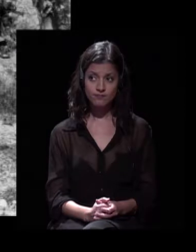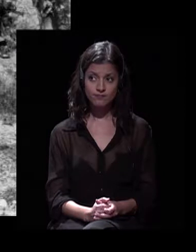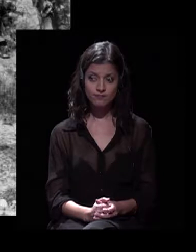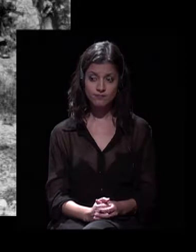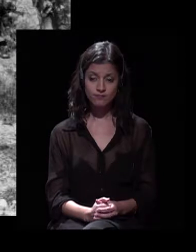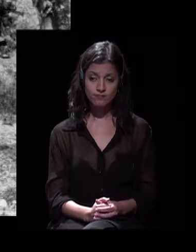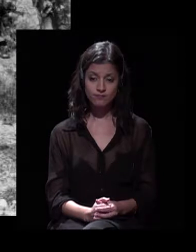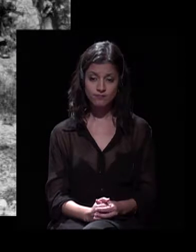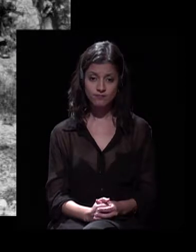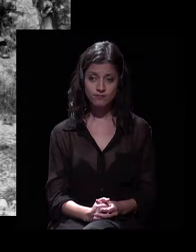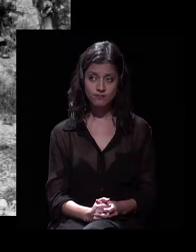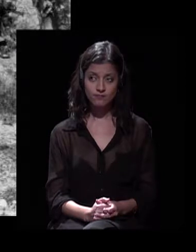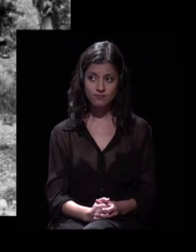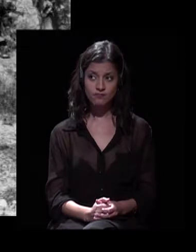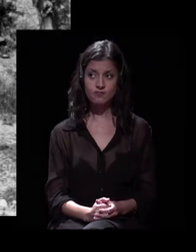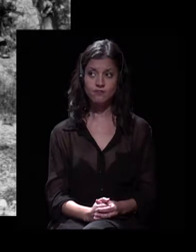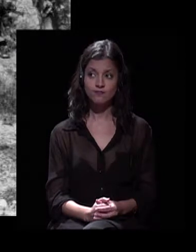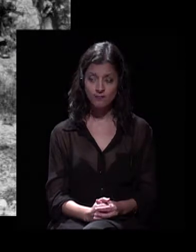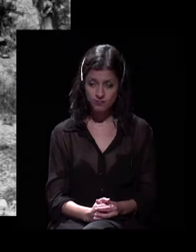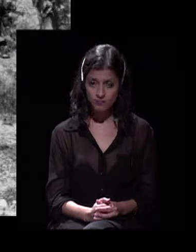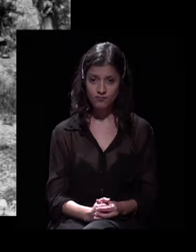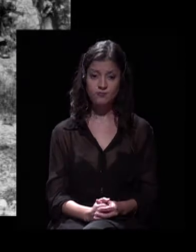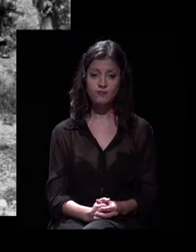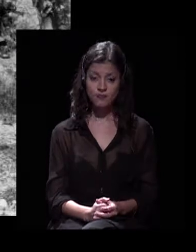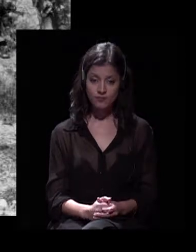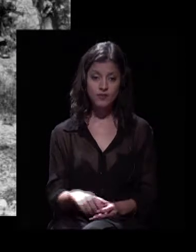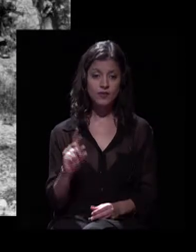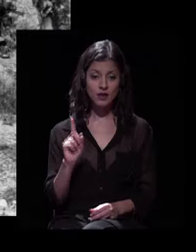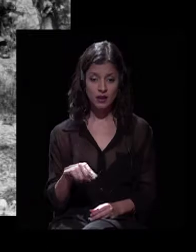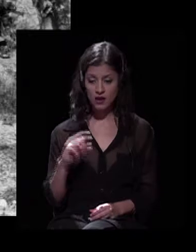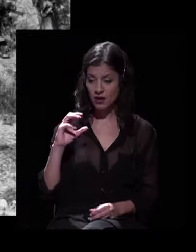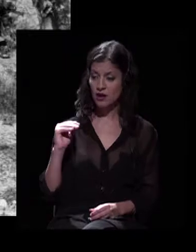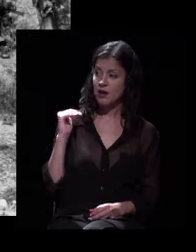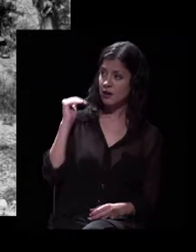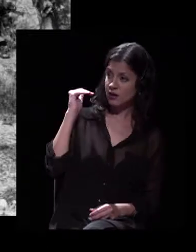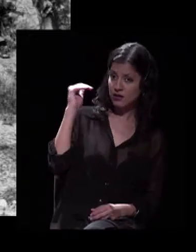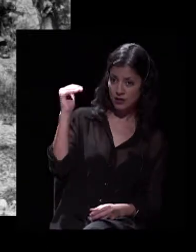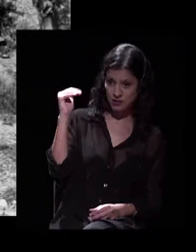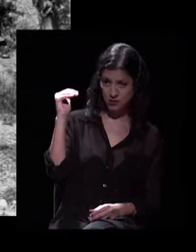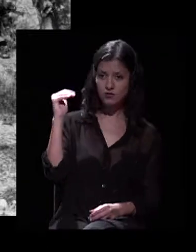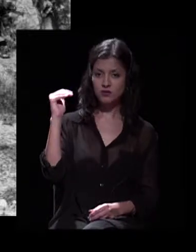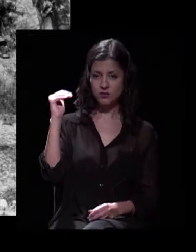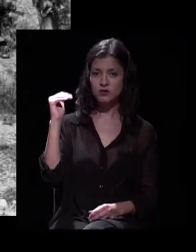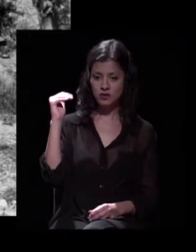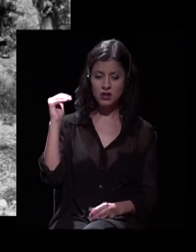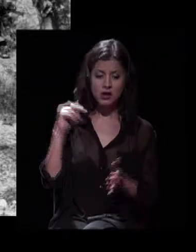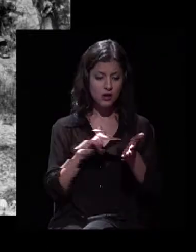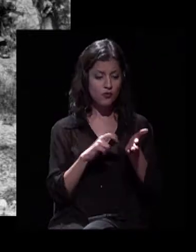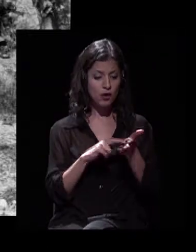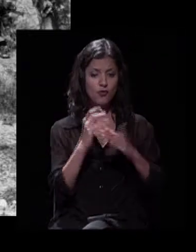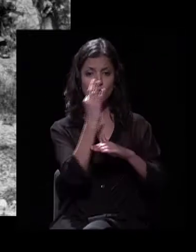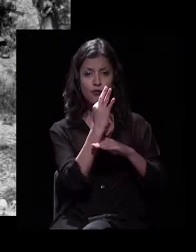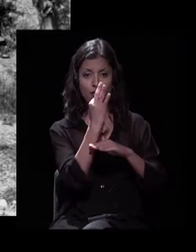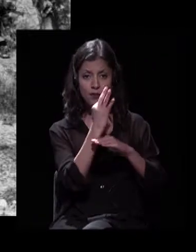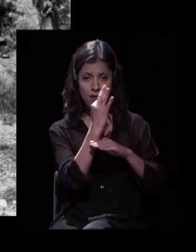Marking a critical distance from the canon and form of vocabulary of the modern, reclaiming local forms of knowledge as well as popular and